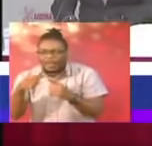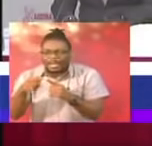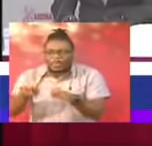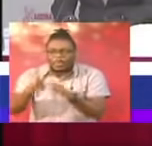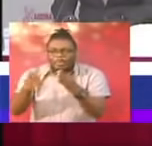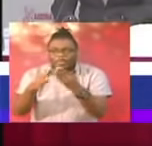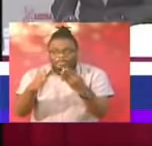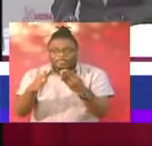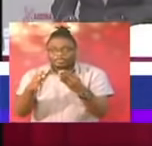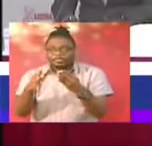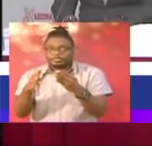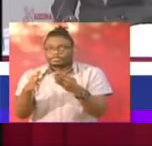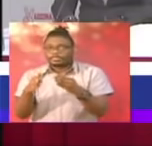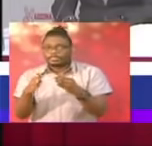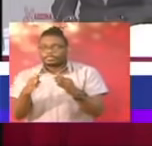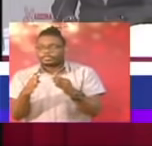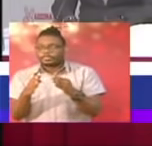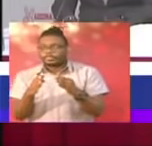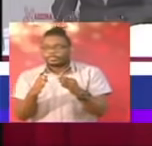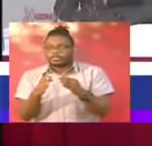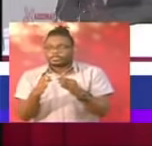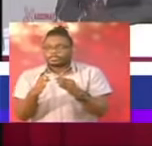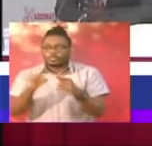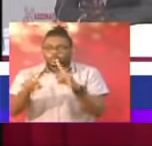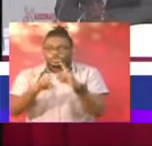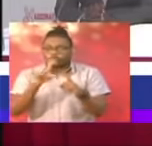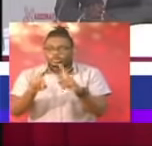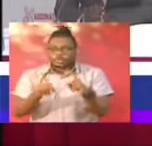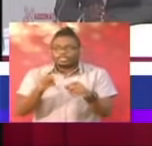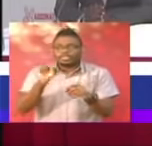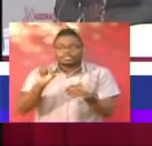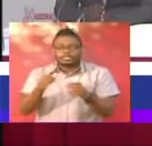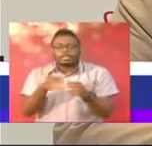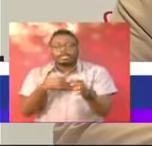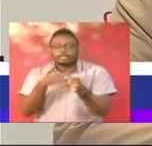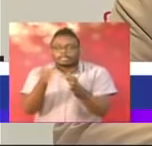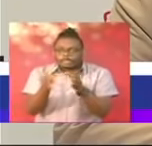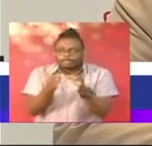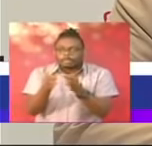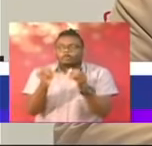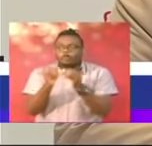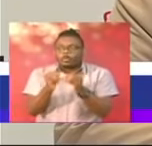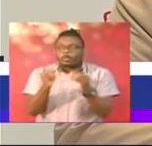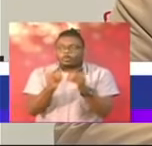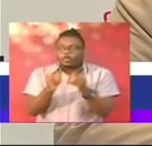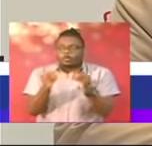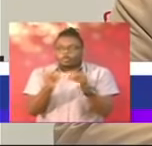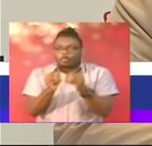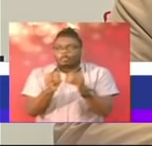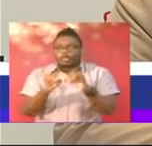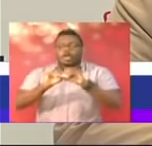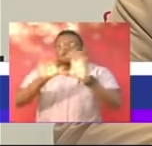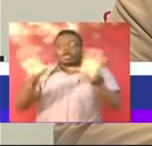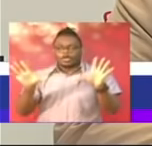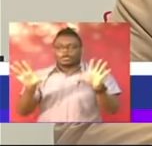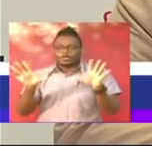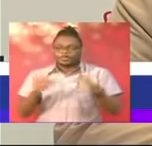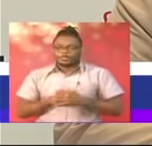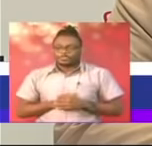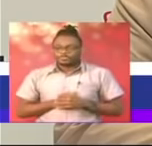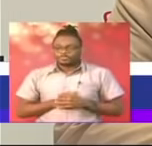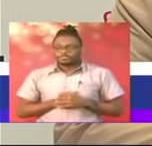Okay, so thanks for that question. It gives me the opportunity to clarify what may have been misunderstood by what we said. The breakthrough component